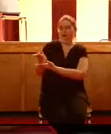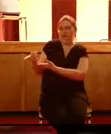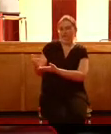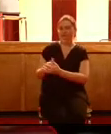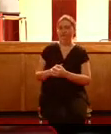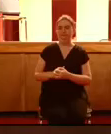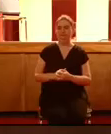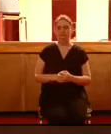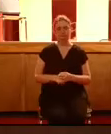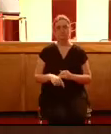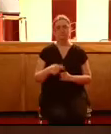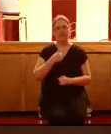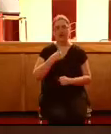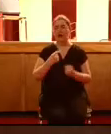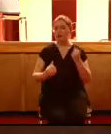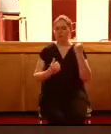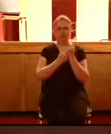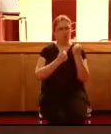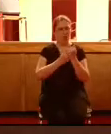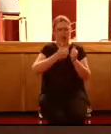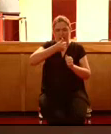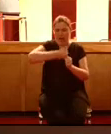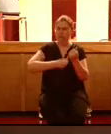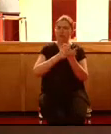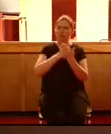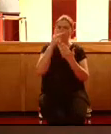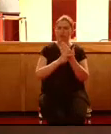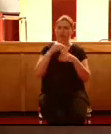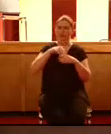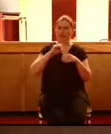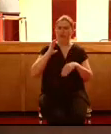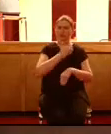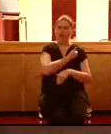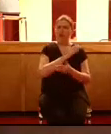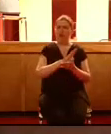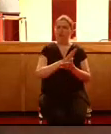I'm committed to supporting every program in our schools.